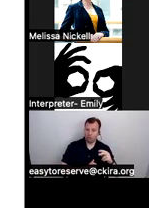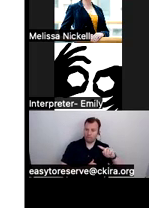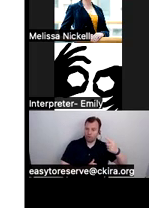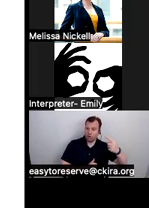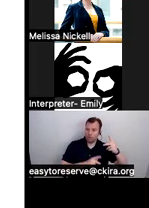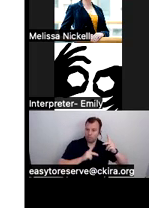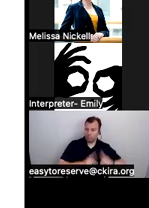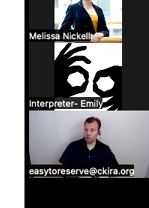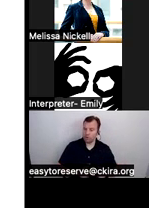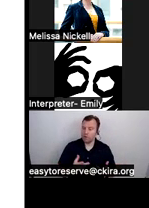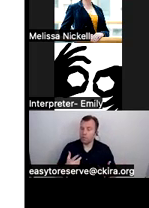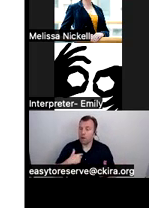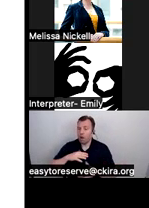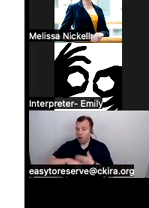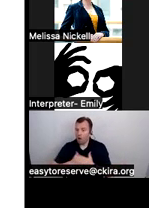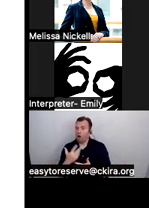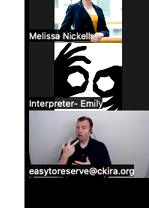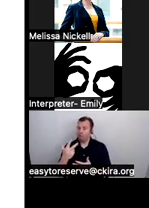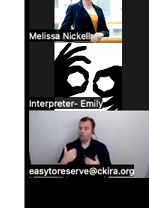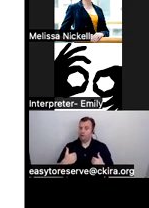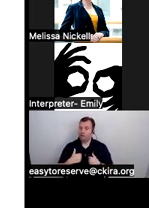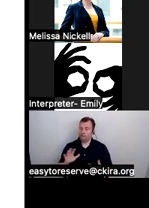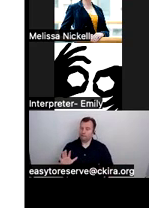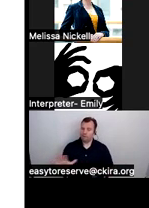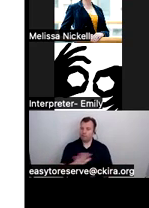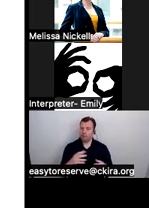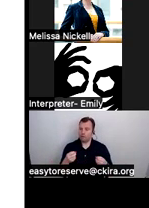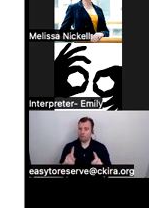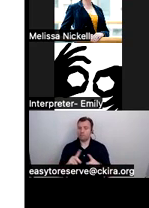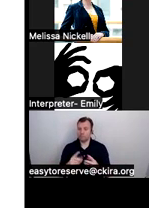three reviewers have a chance to give their